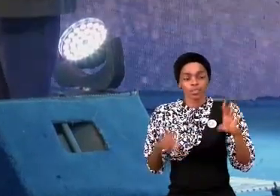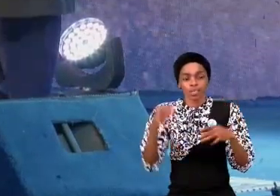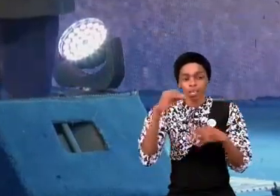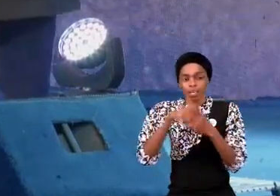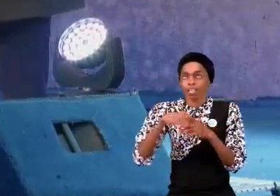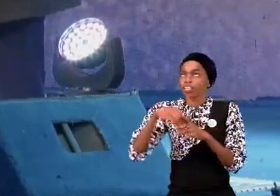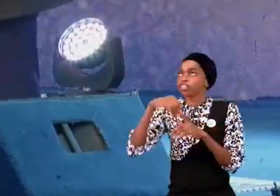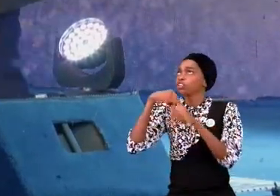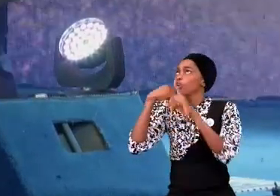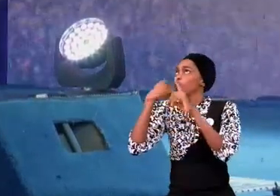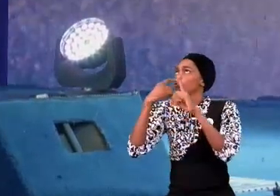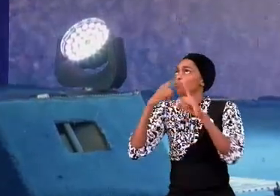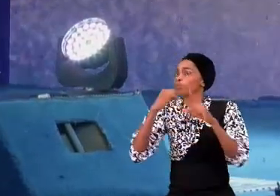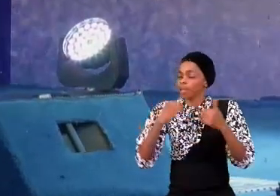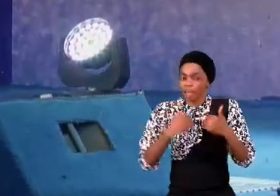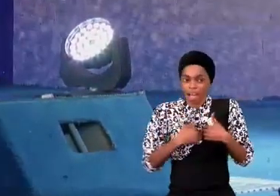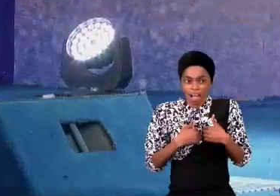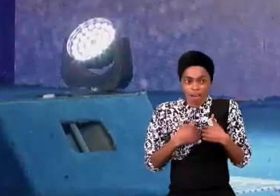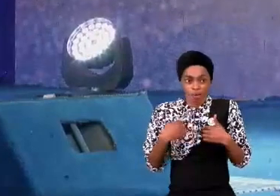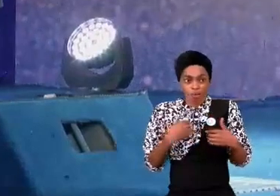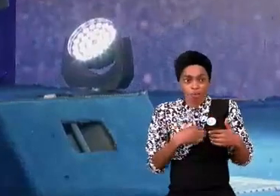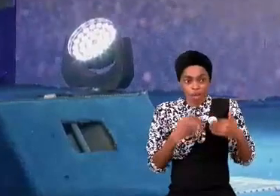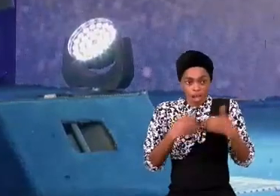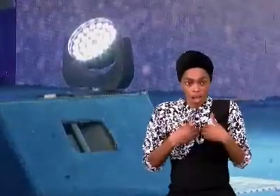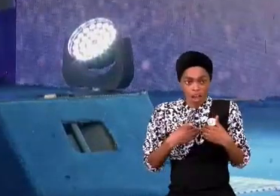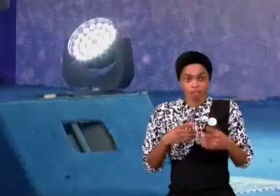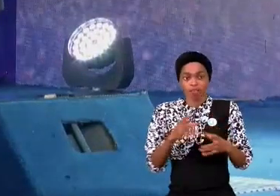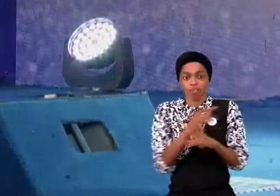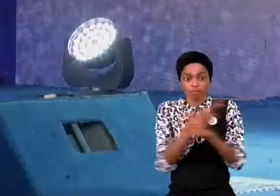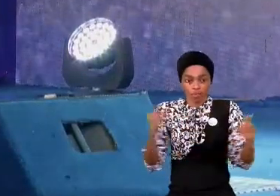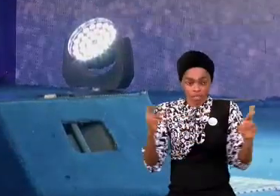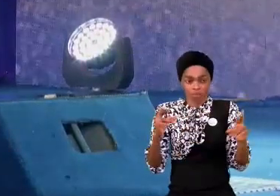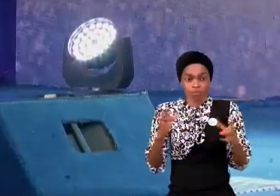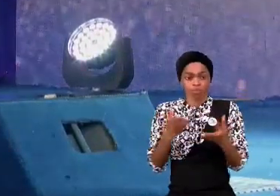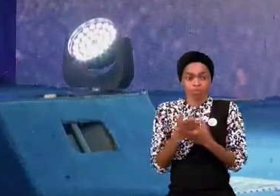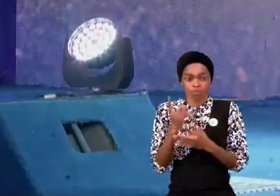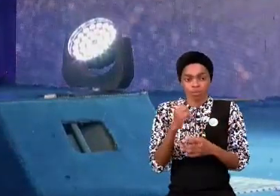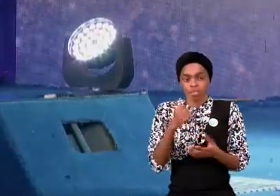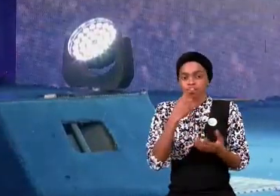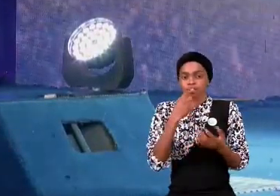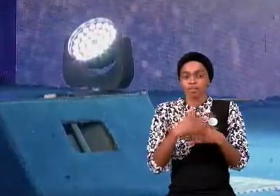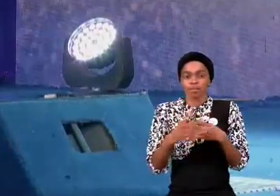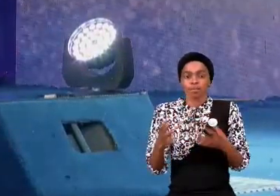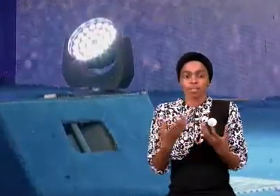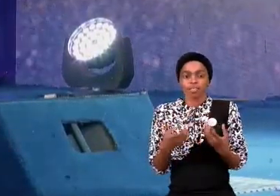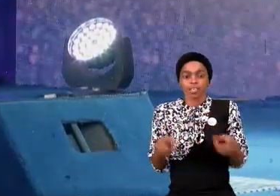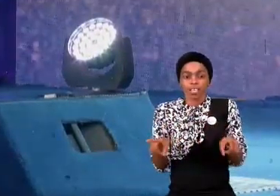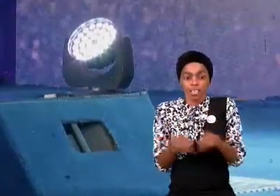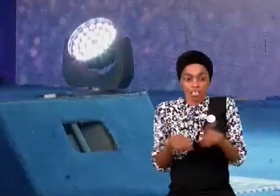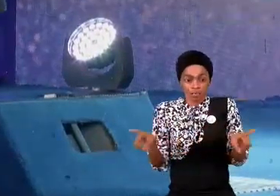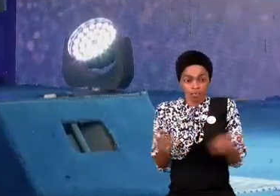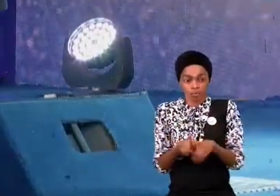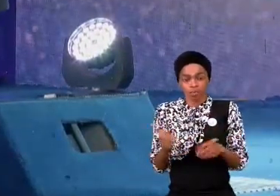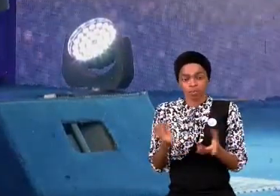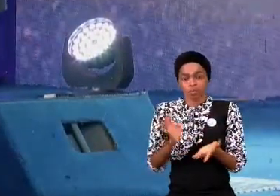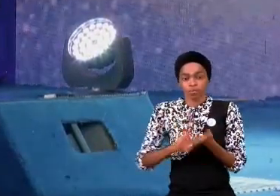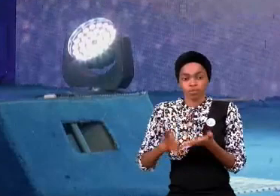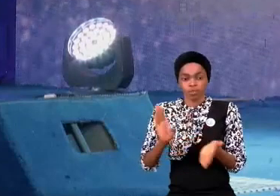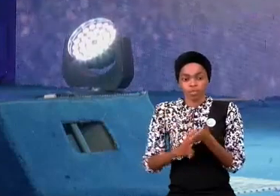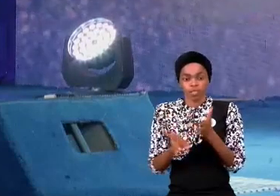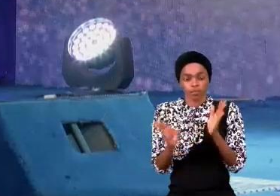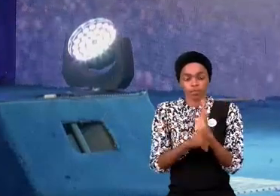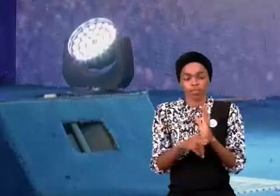even the forgiveness of sins. It will erase all the sins you ever